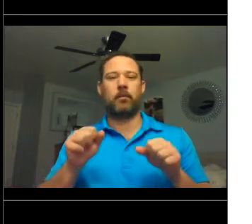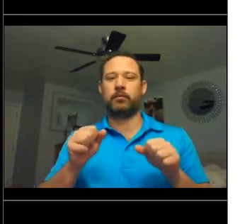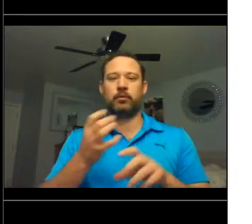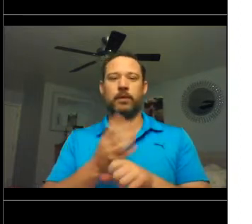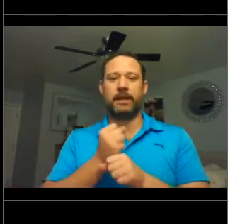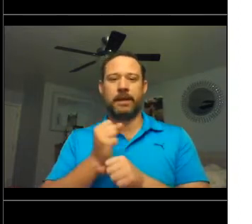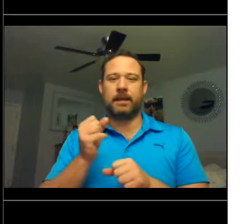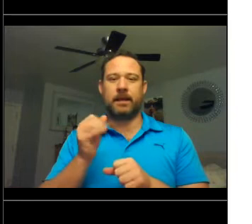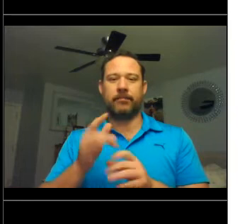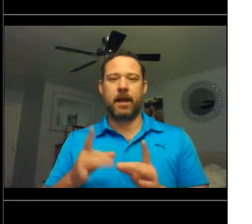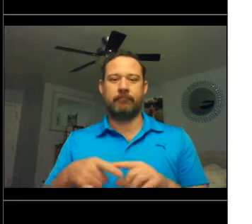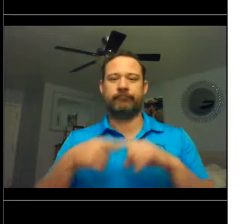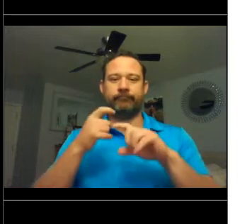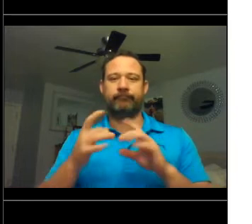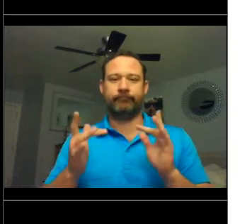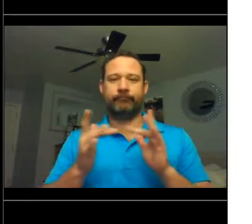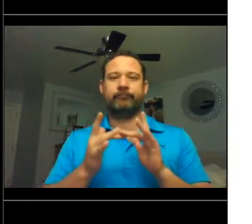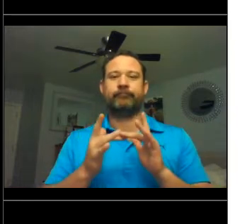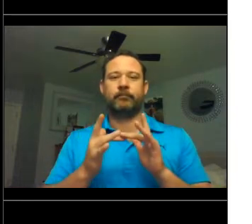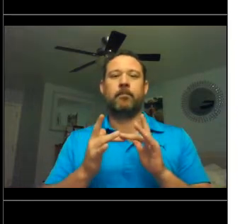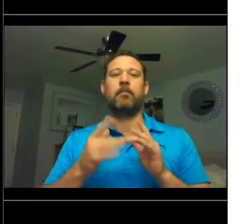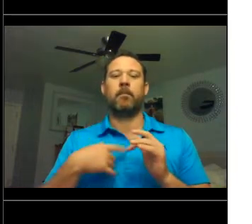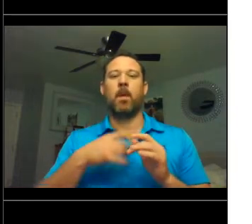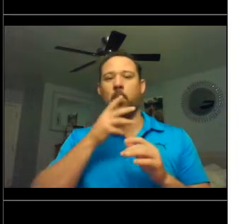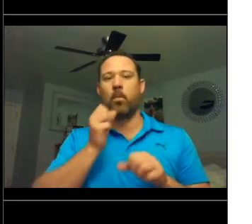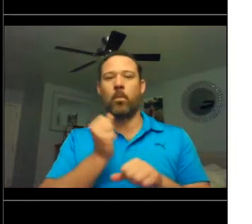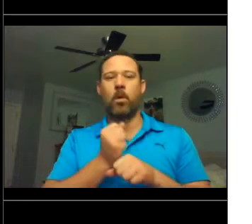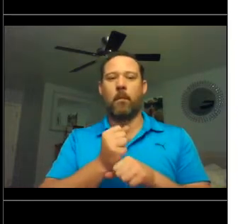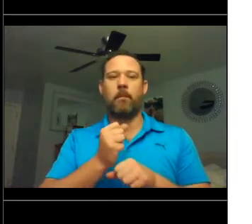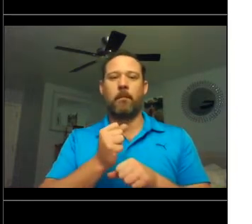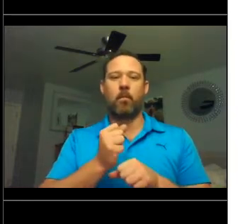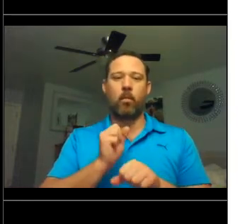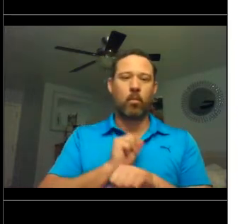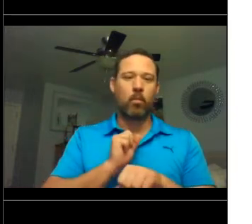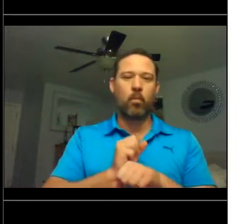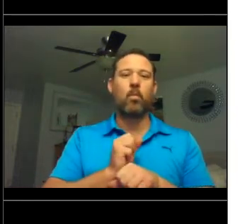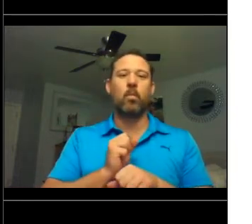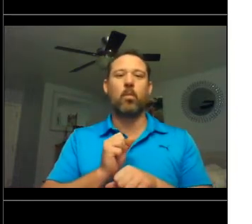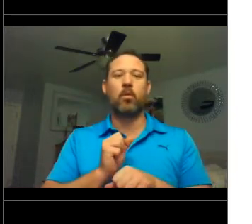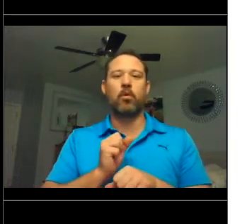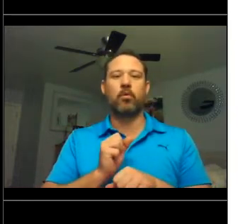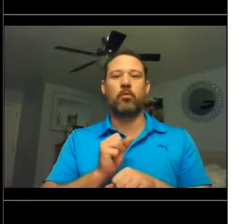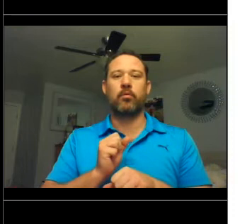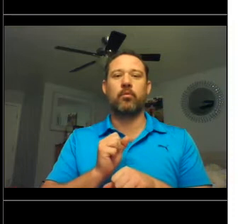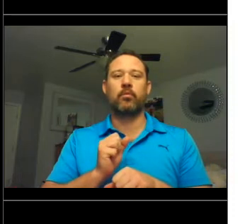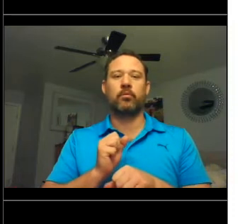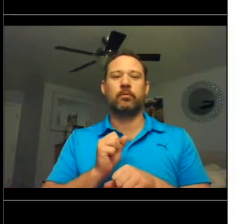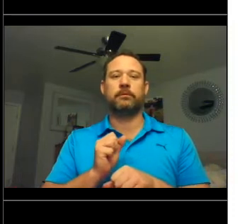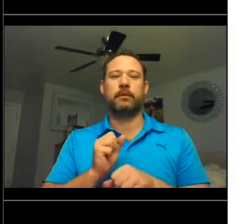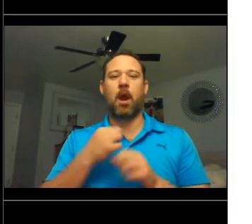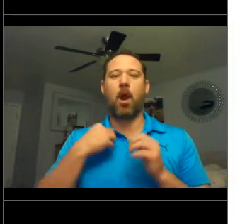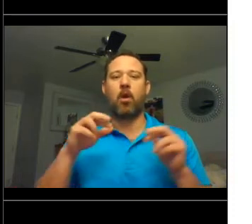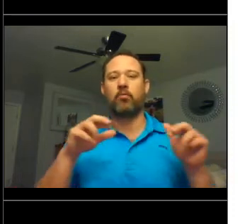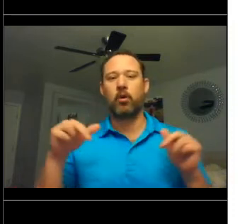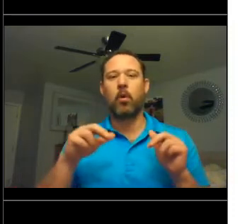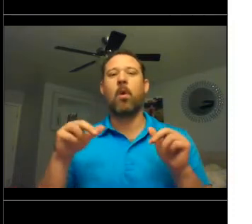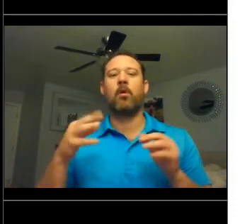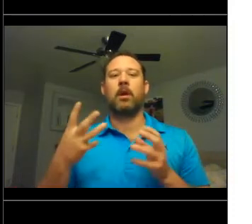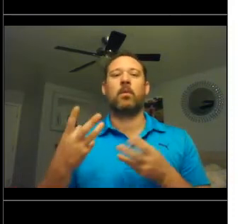up today, but we will work to make sure that in our recording that we